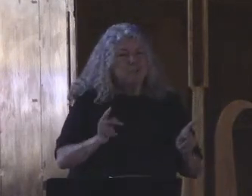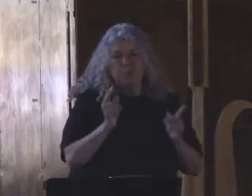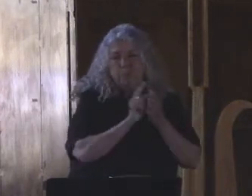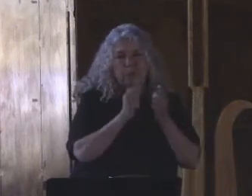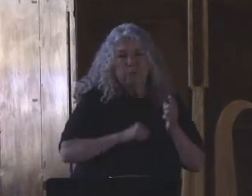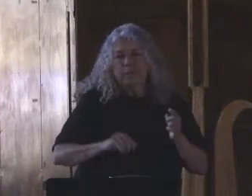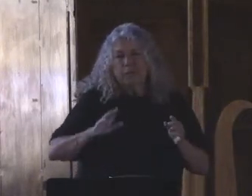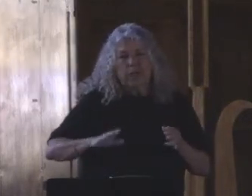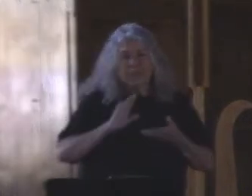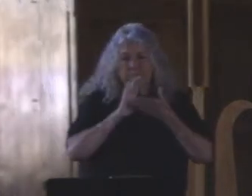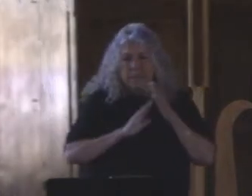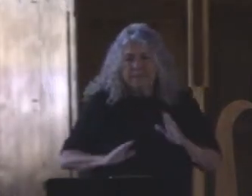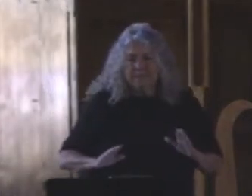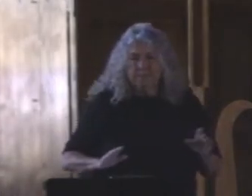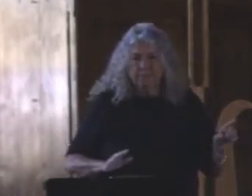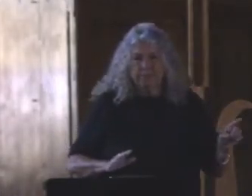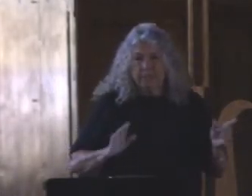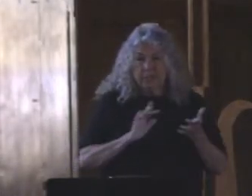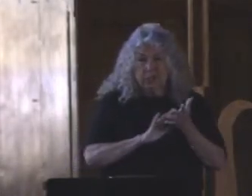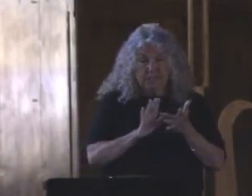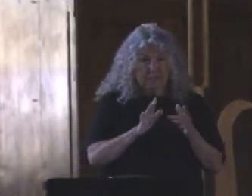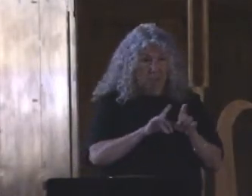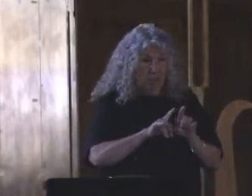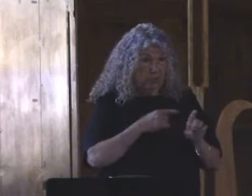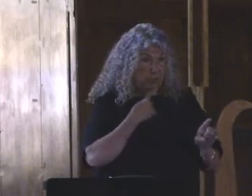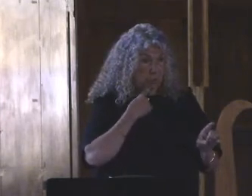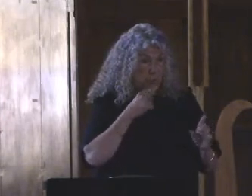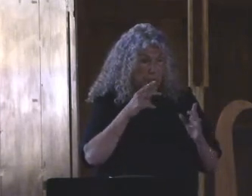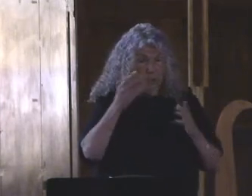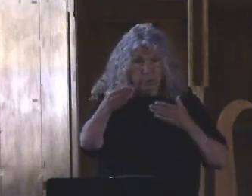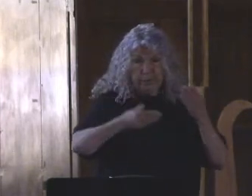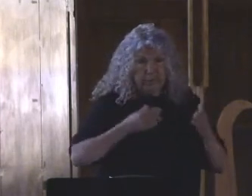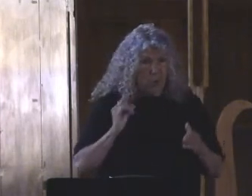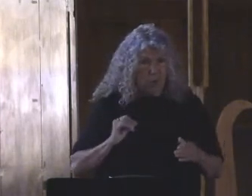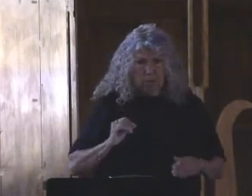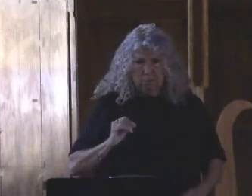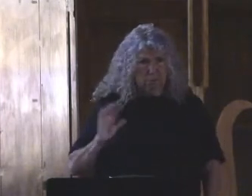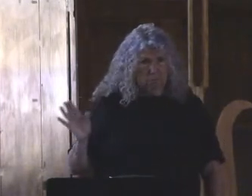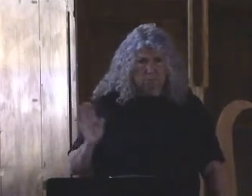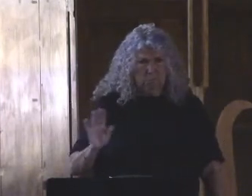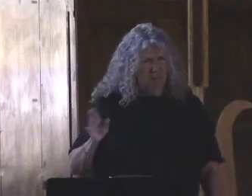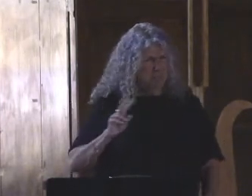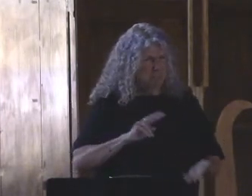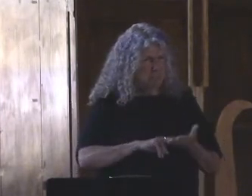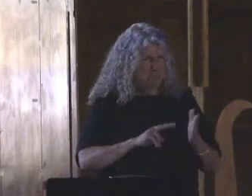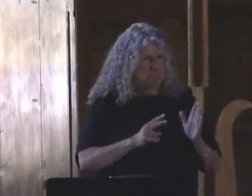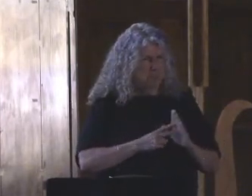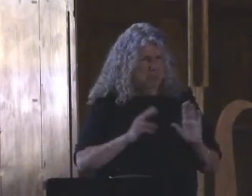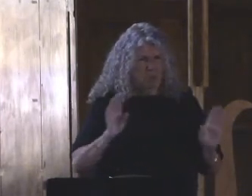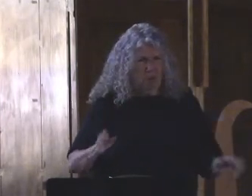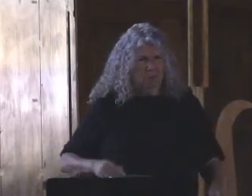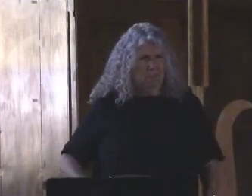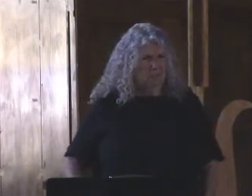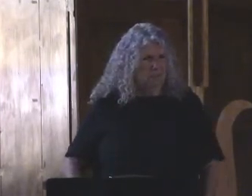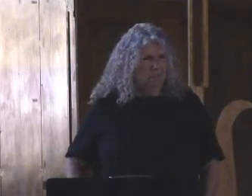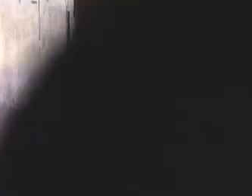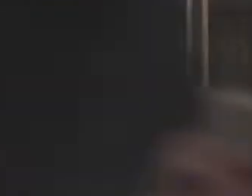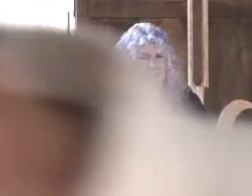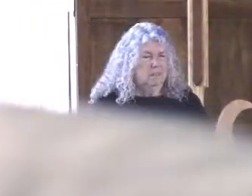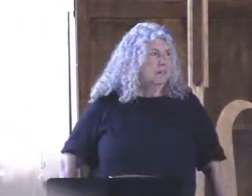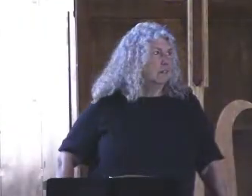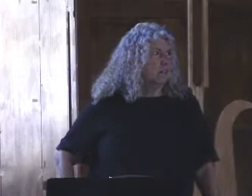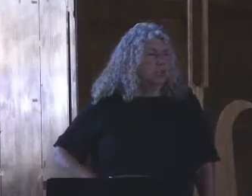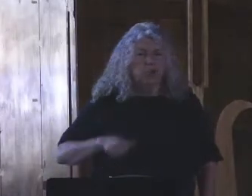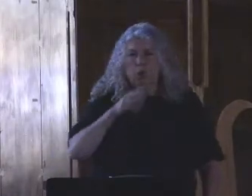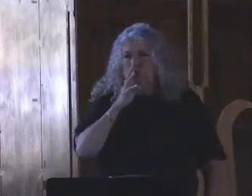everyone." Jesus also says, "Greet no one along the way." Well, what does this really mean? This isn't, of course, a literal